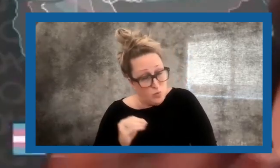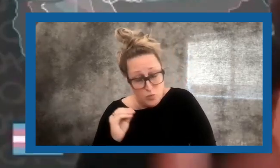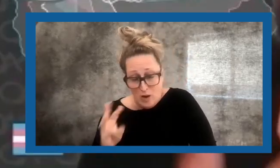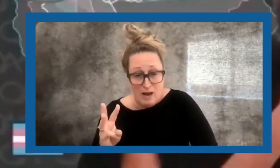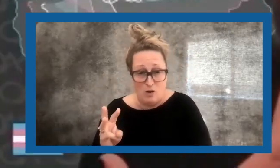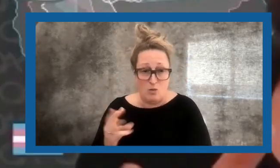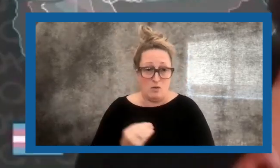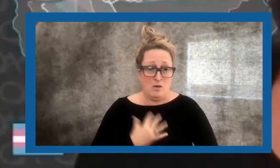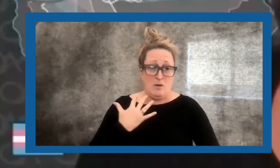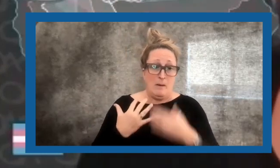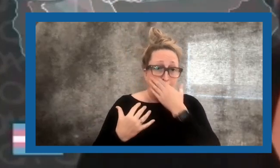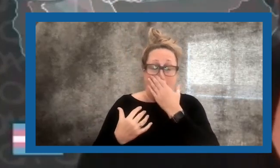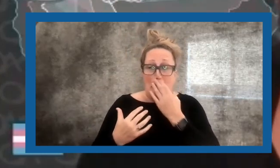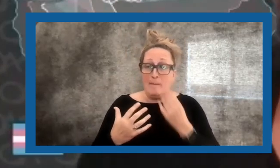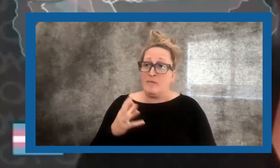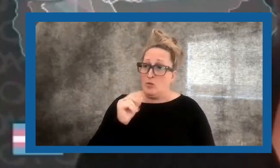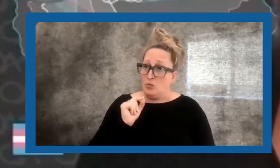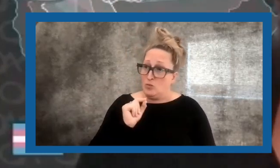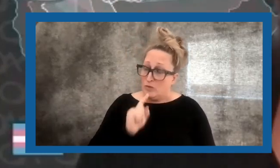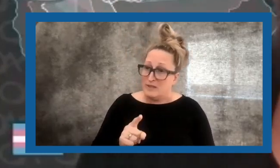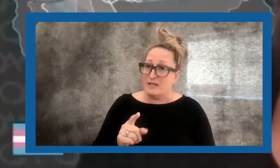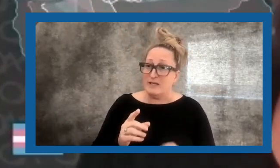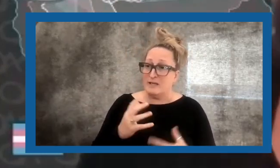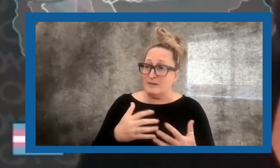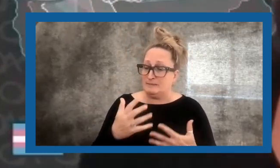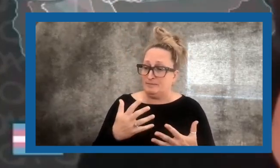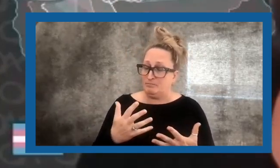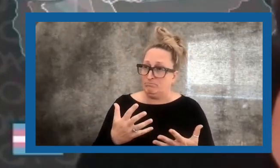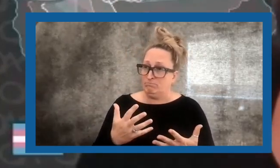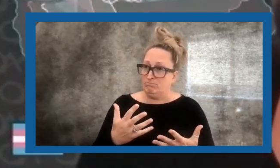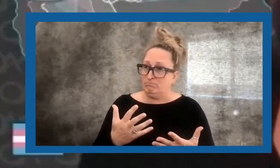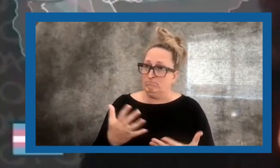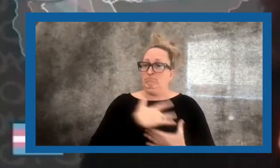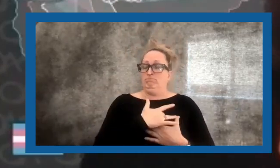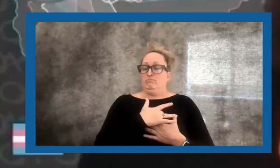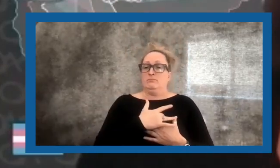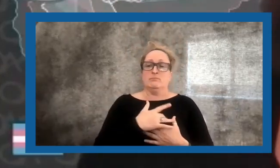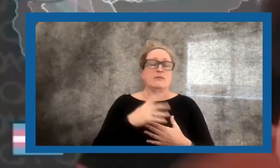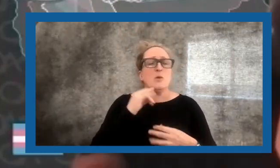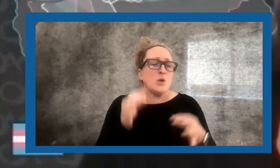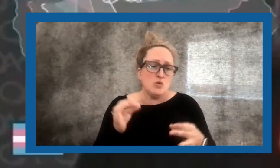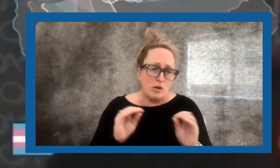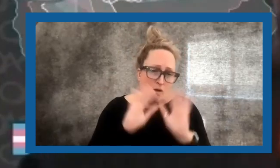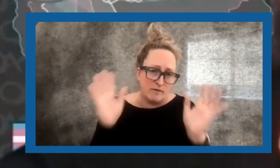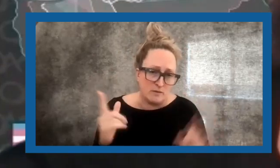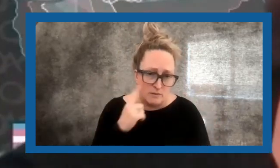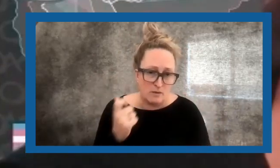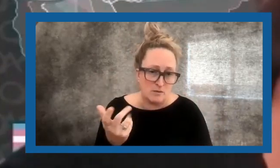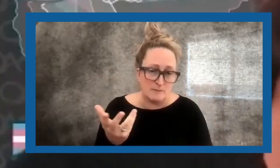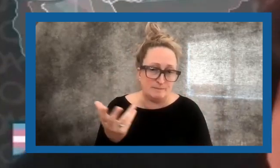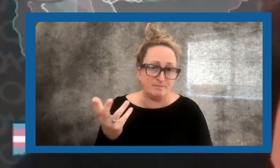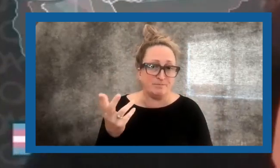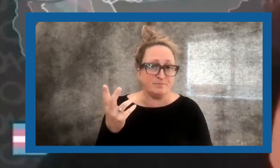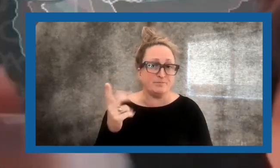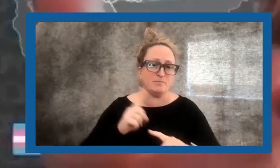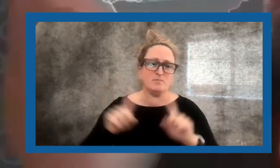mean, it really brings it to home. And obviously there was no trial because it was a very